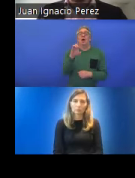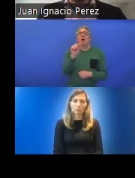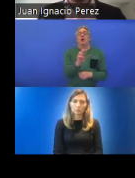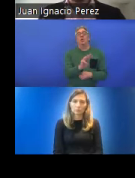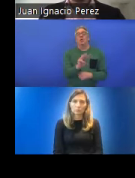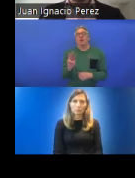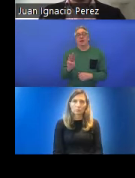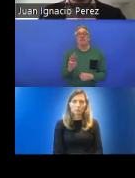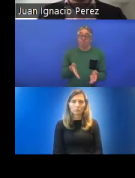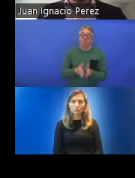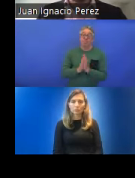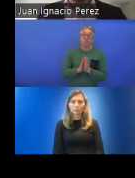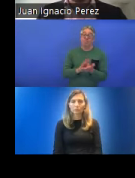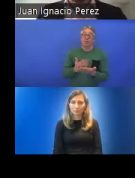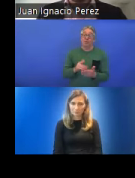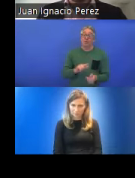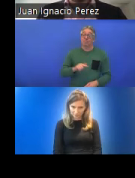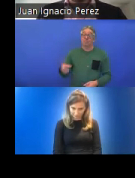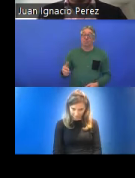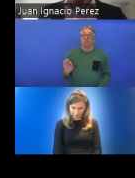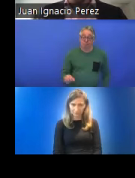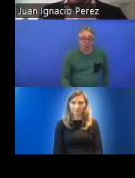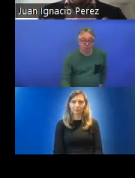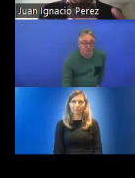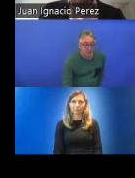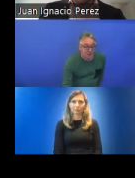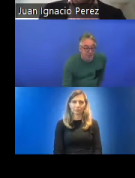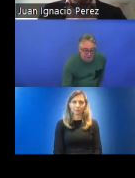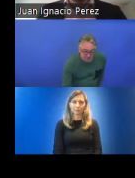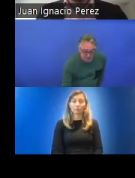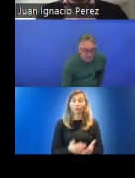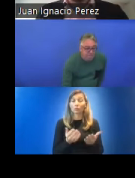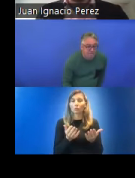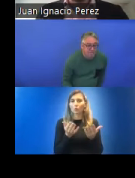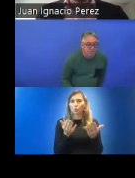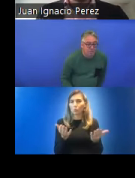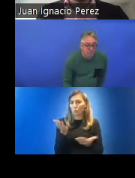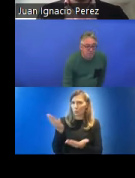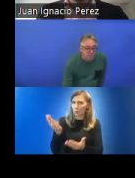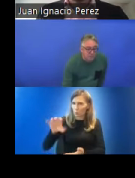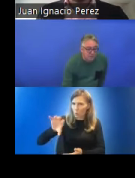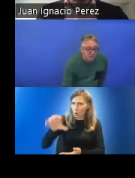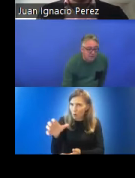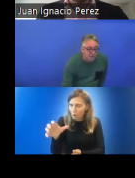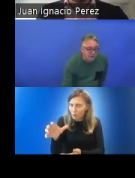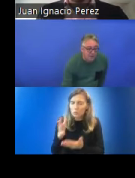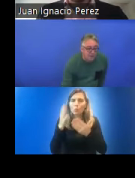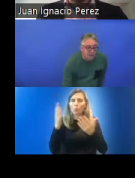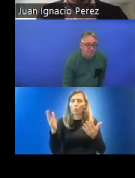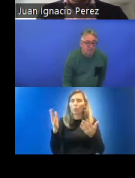any review of treaty bodies. I mean, your country or the country in which you are